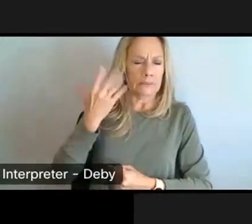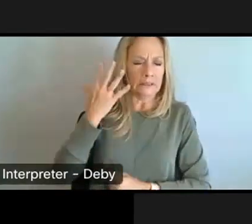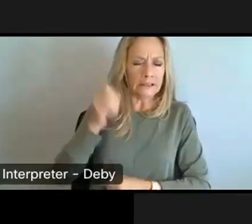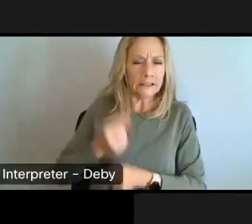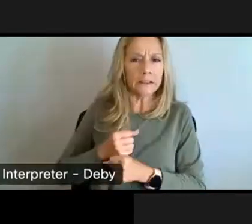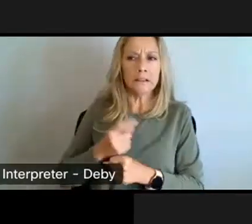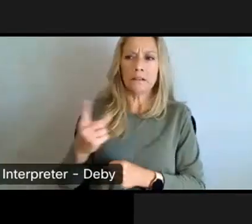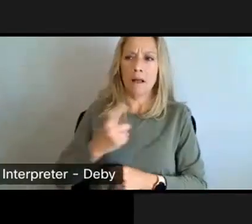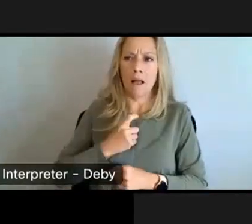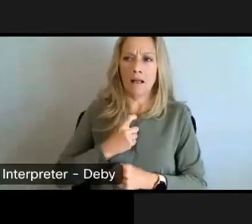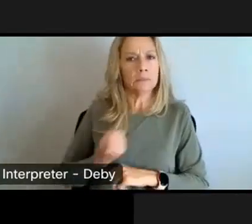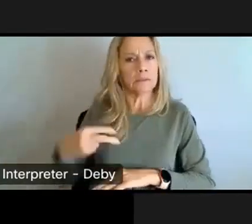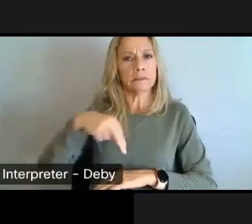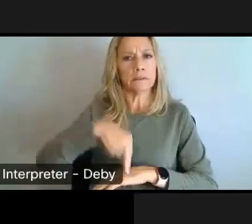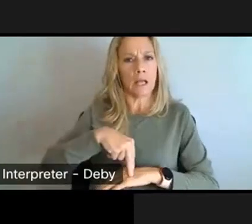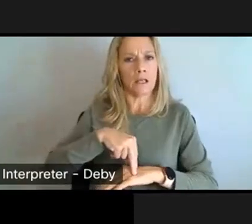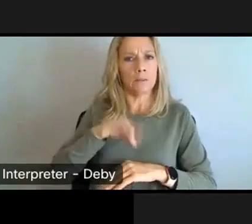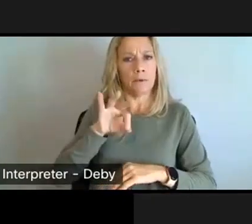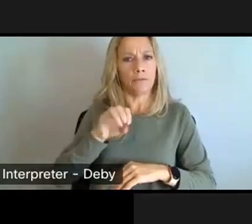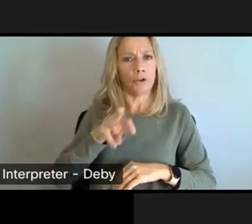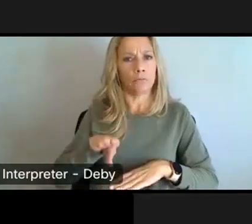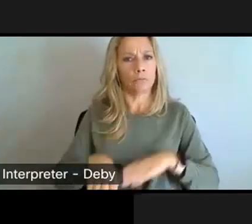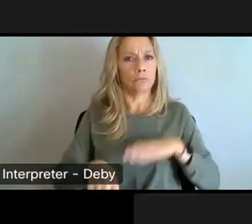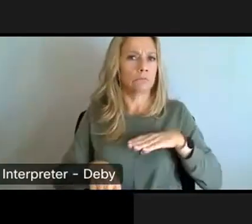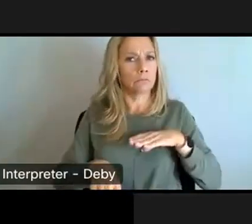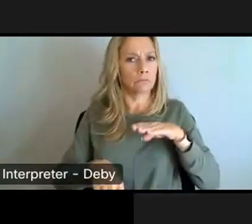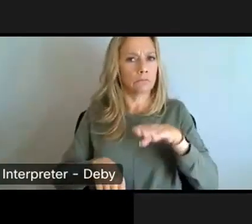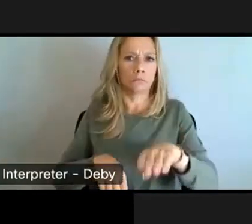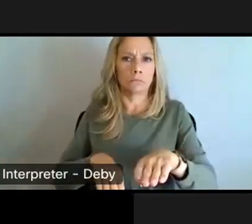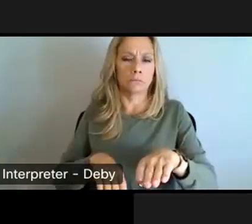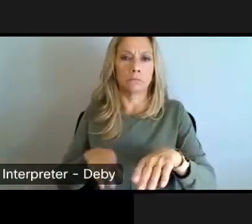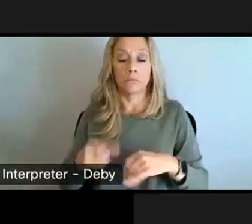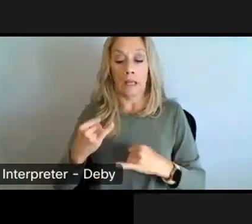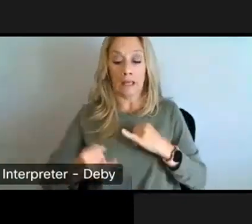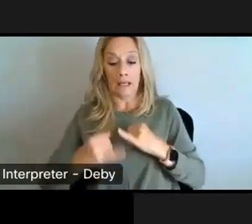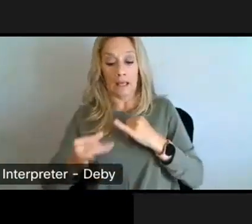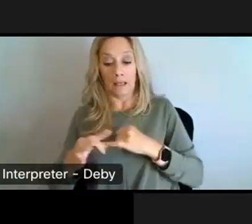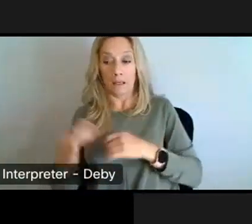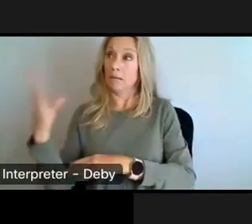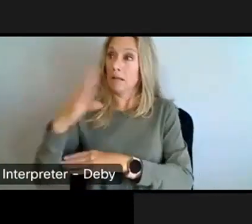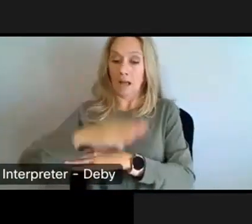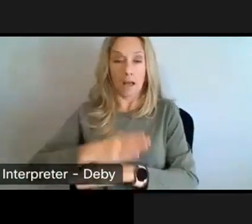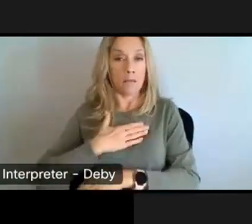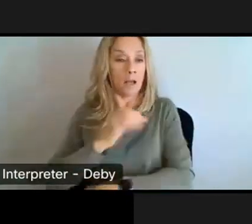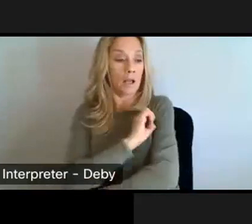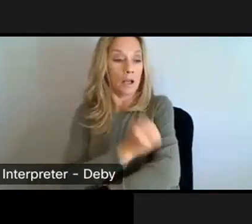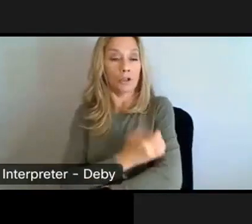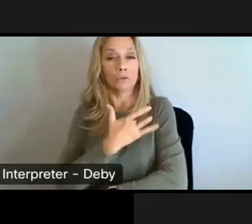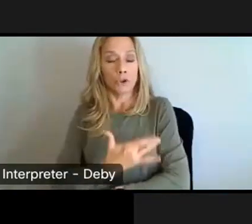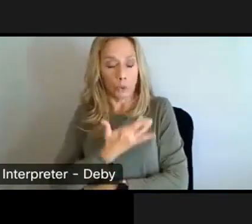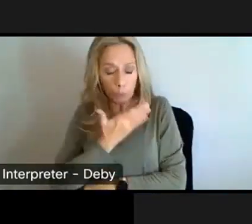take a few steps. And at the end of the day, typically my energy level was very, very low, and I just didn't have it in